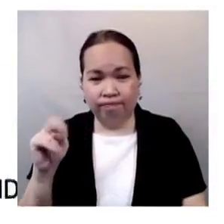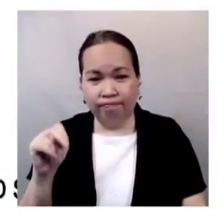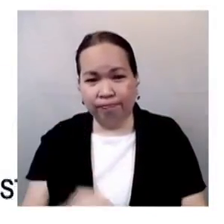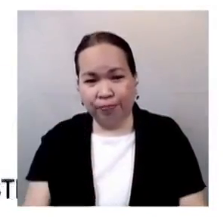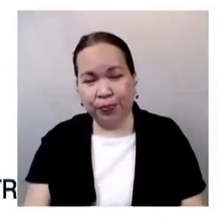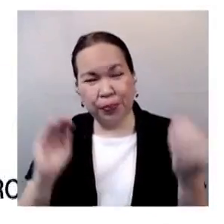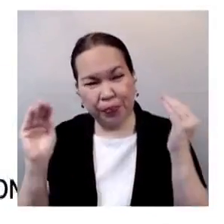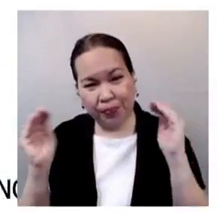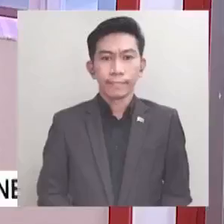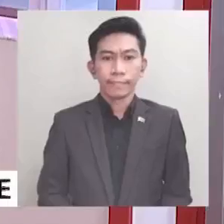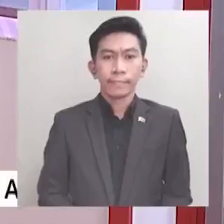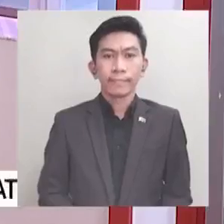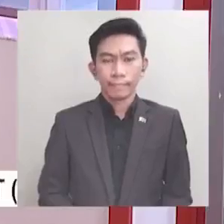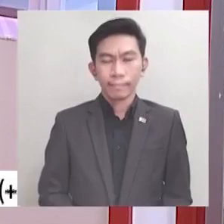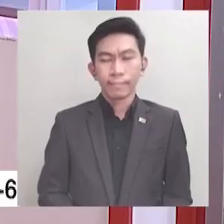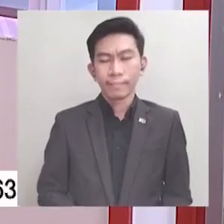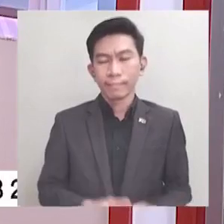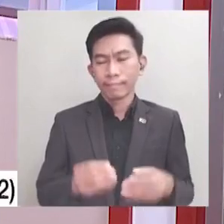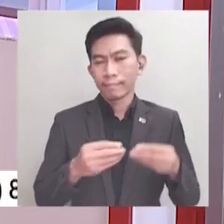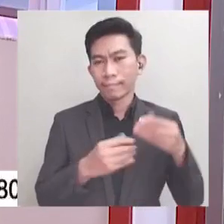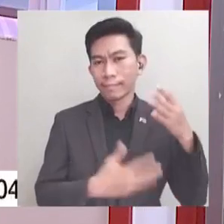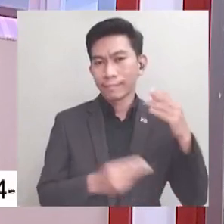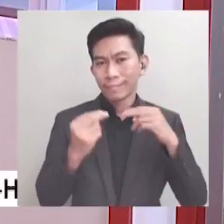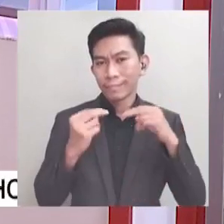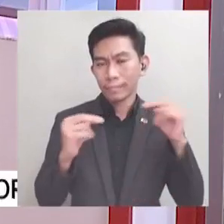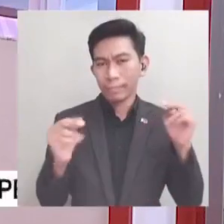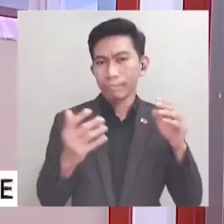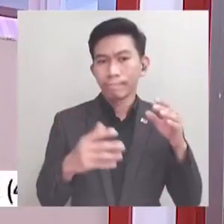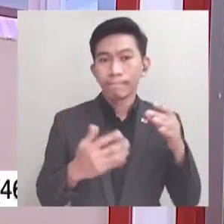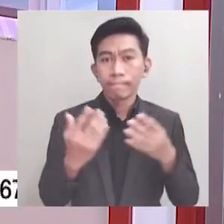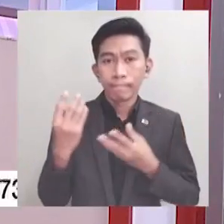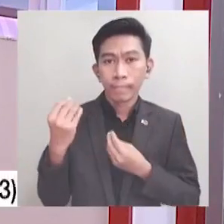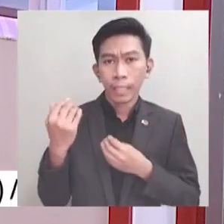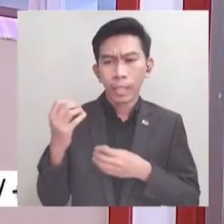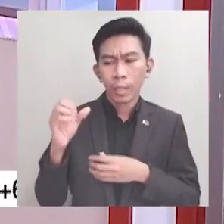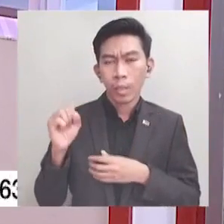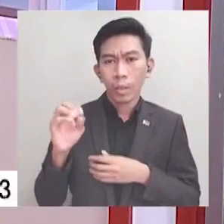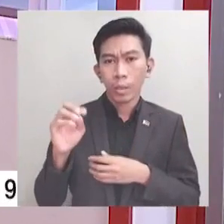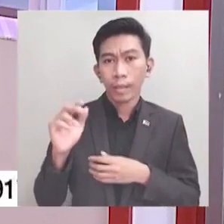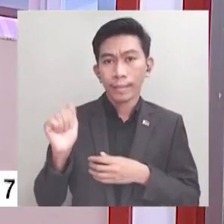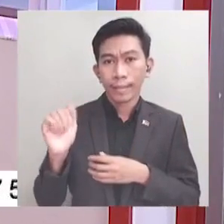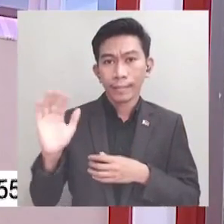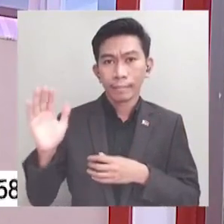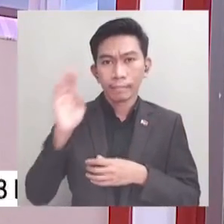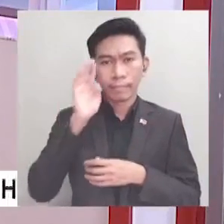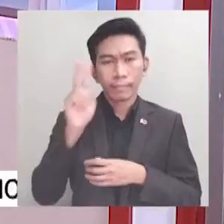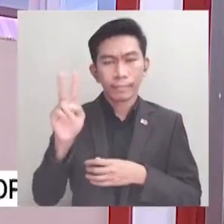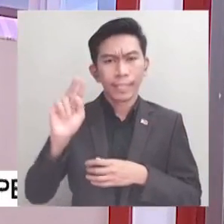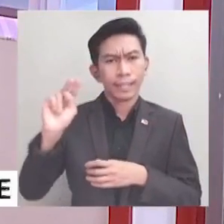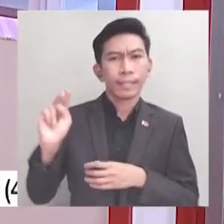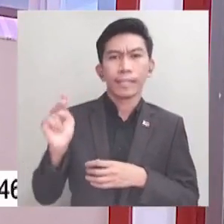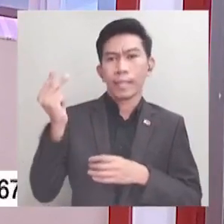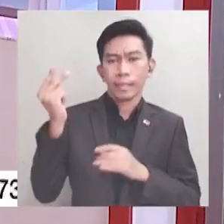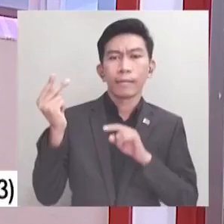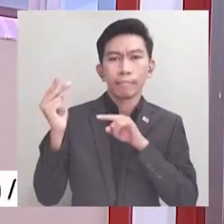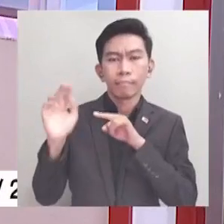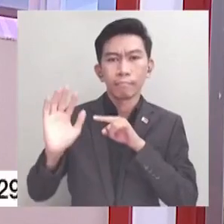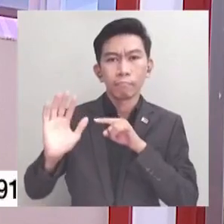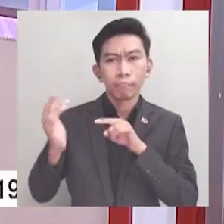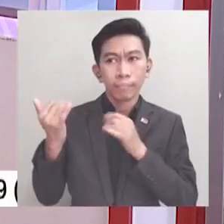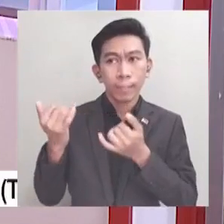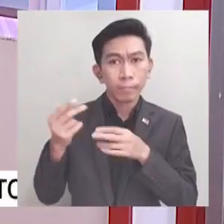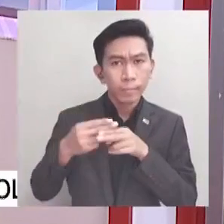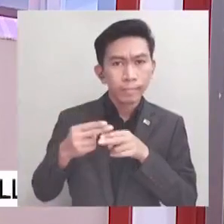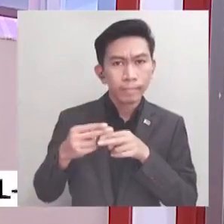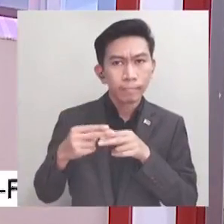joining us live. And still on President Marcos' second State of the Nation address that's happening in a couple of hours, so also stay tuned to ANC